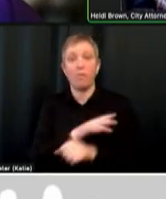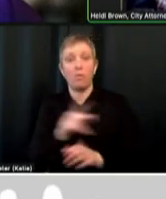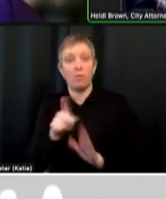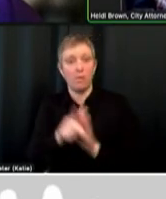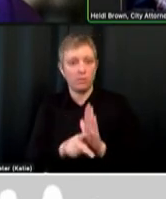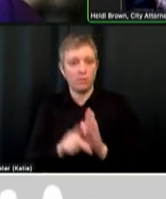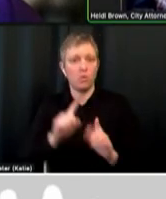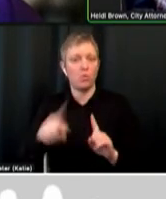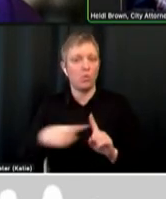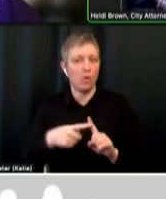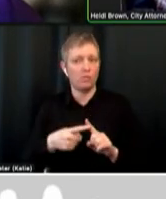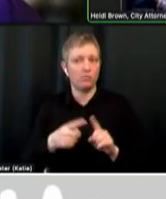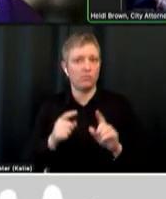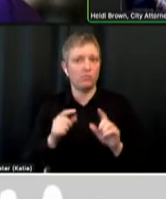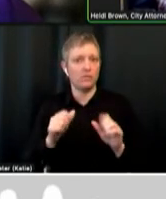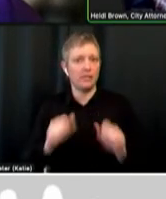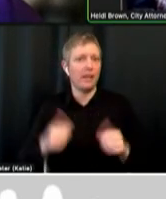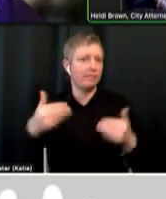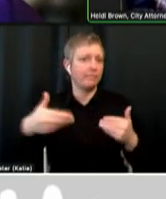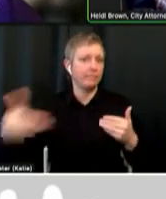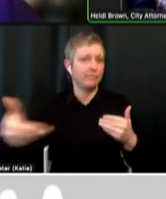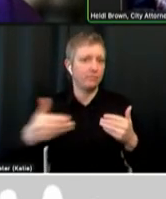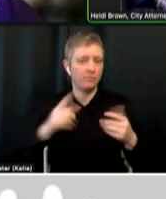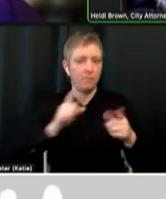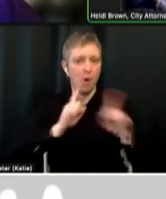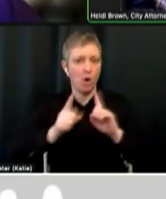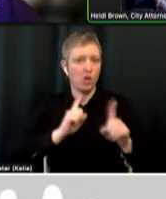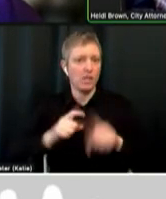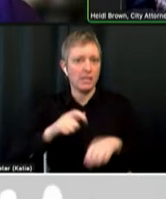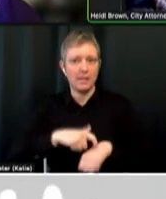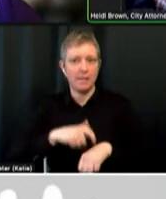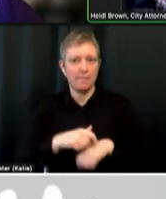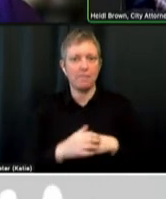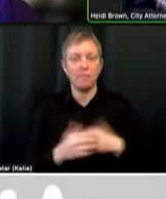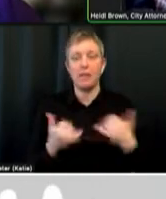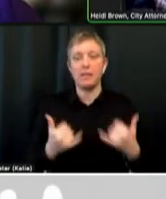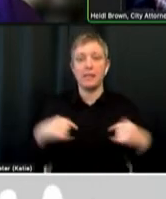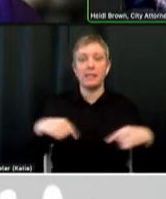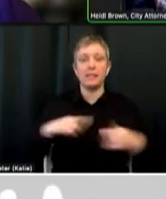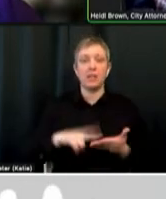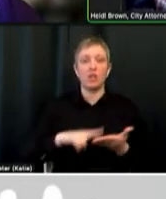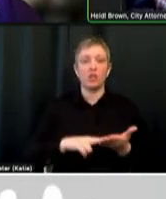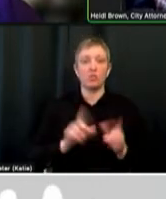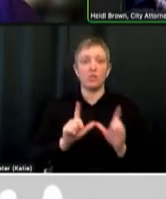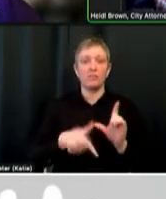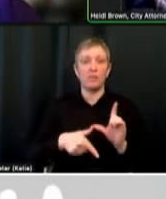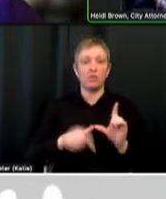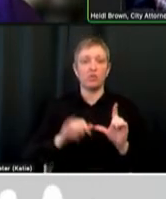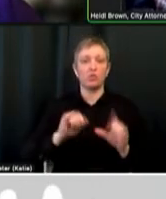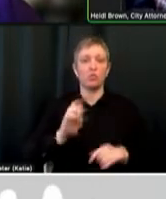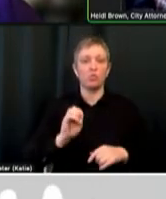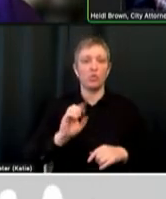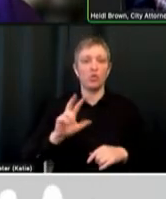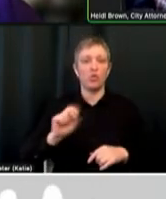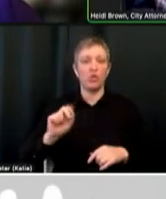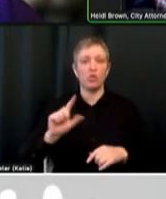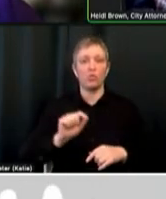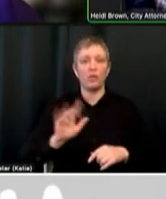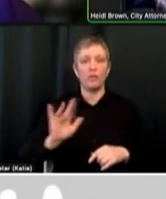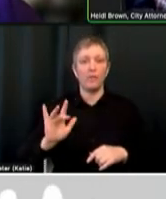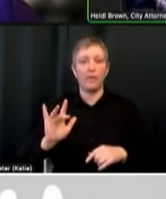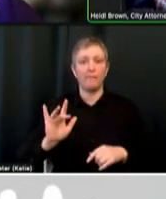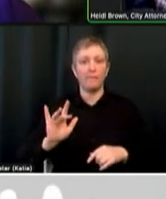So this current contract expires June 30th of 2025, and we go back into